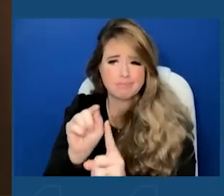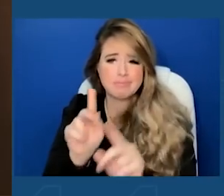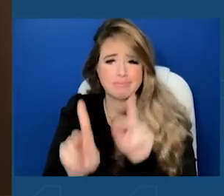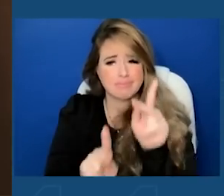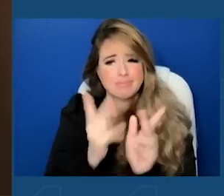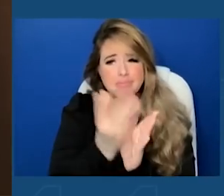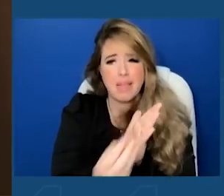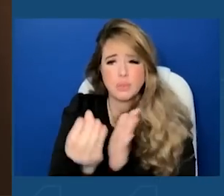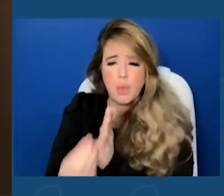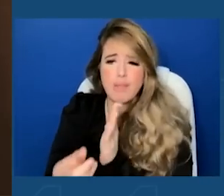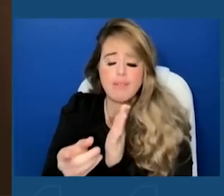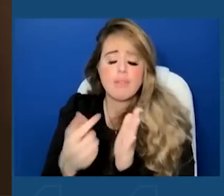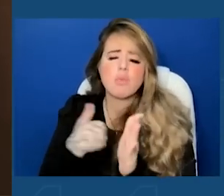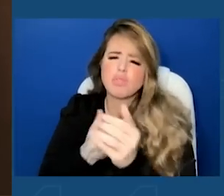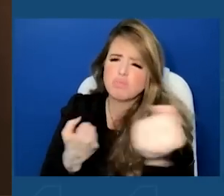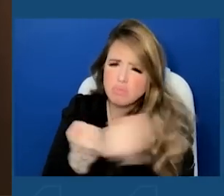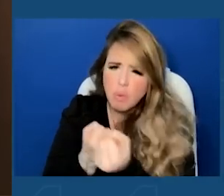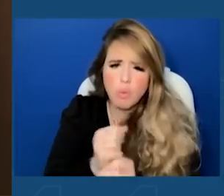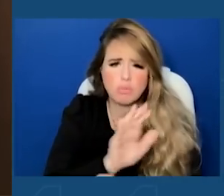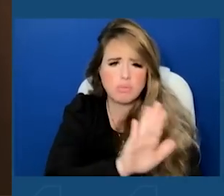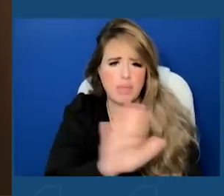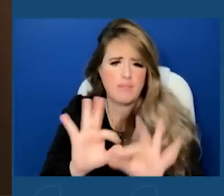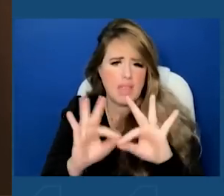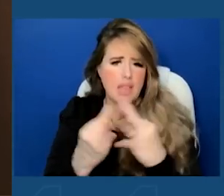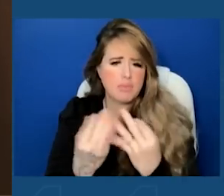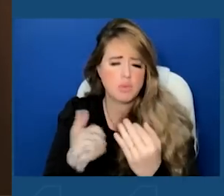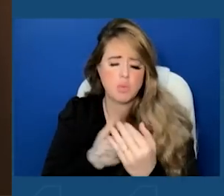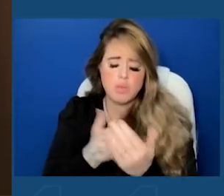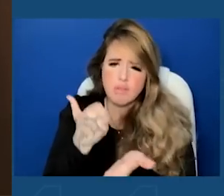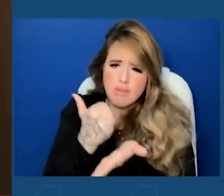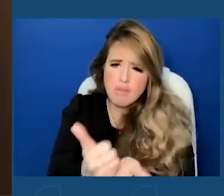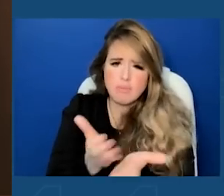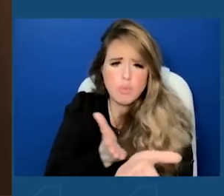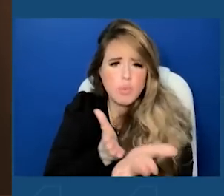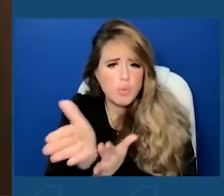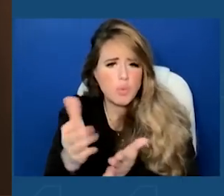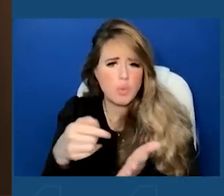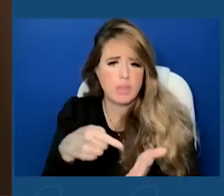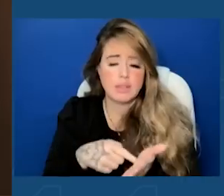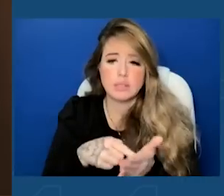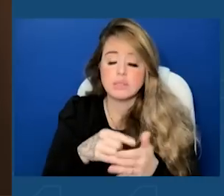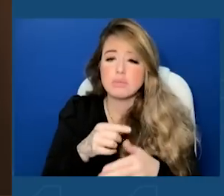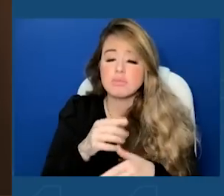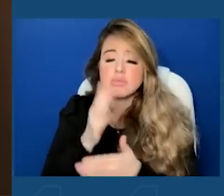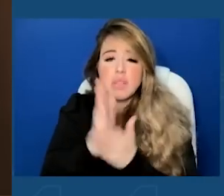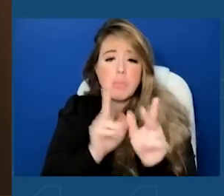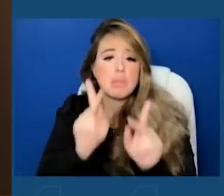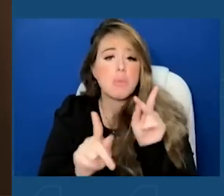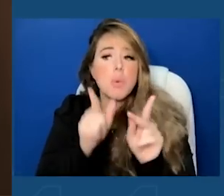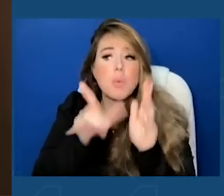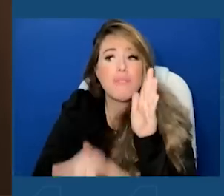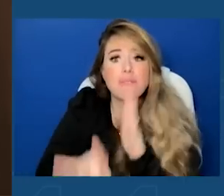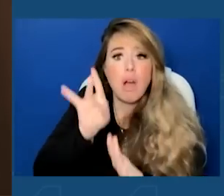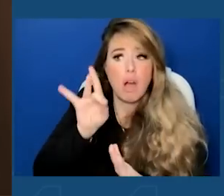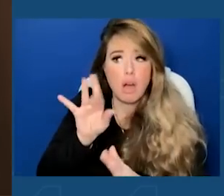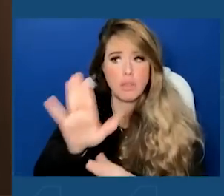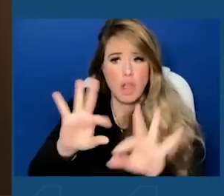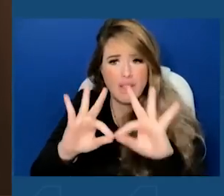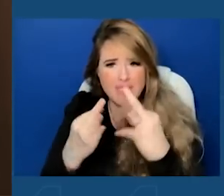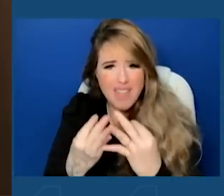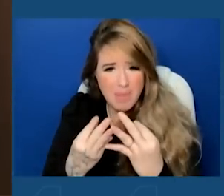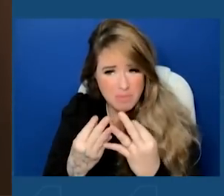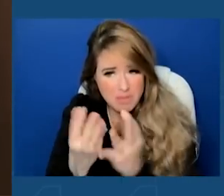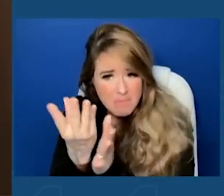to support their families and get them through this, but also the people who are the ones who find their loved ones. It does take a toll. And I wanted